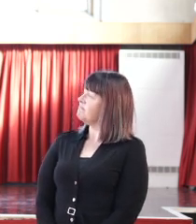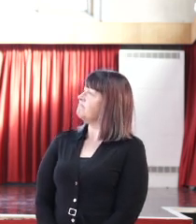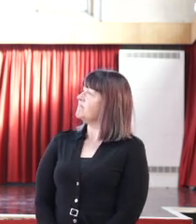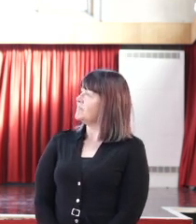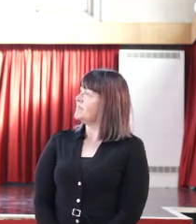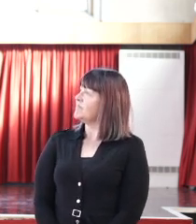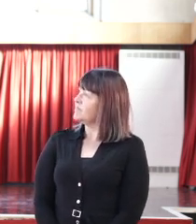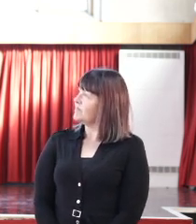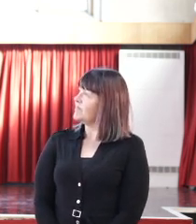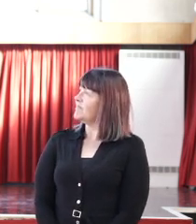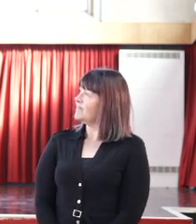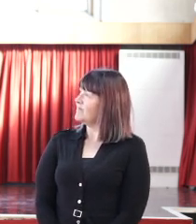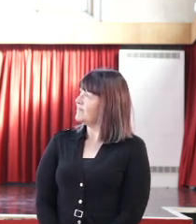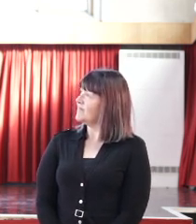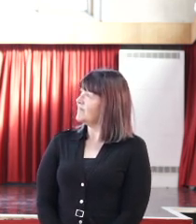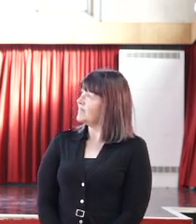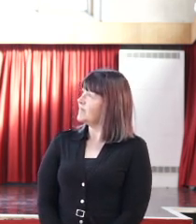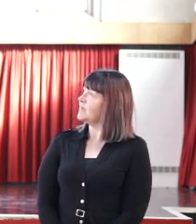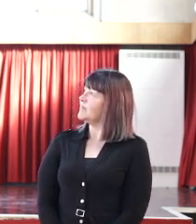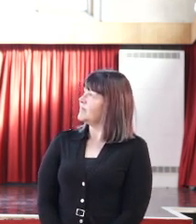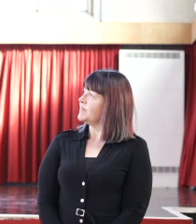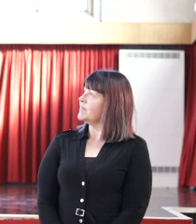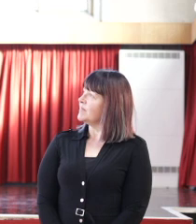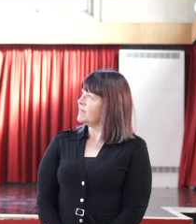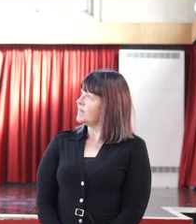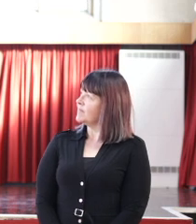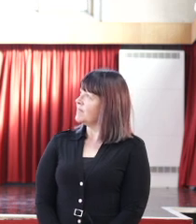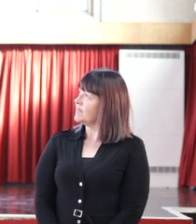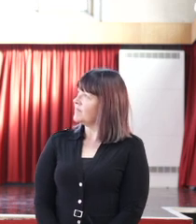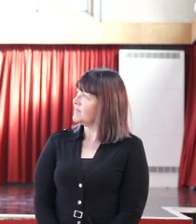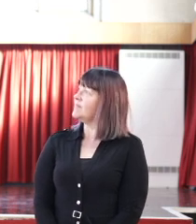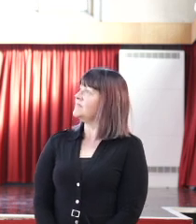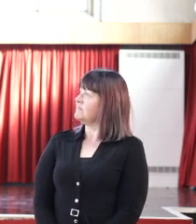Especially the deaf plur signs. I hope to see you all there.